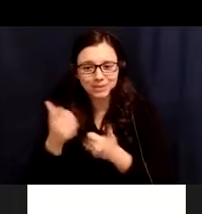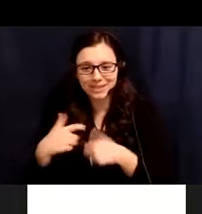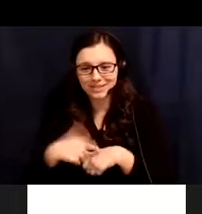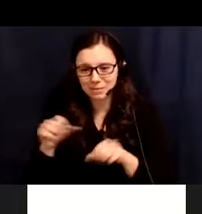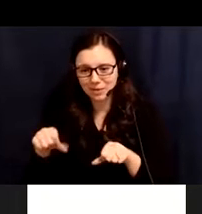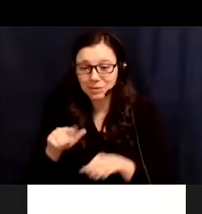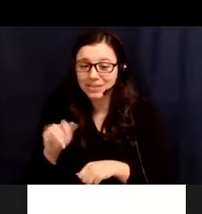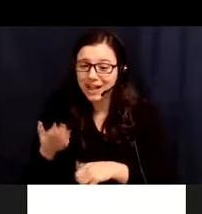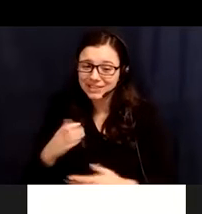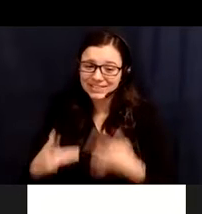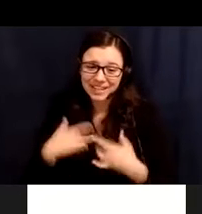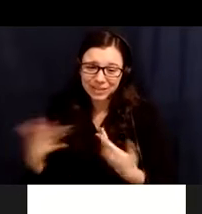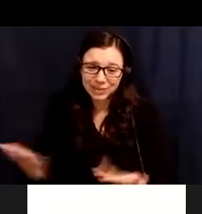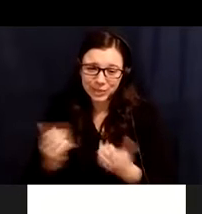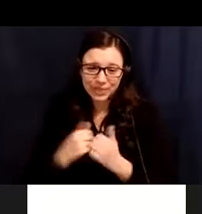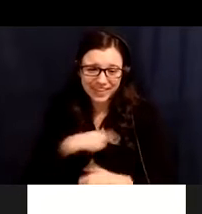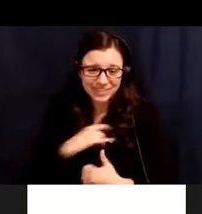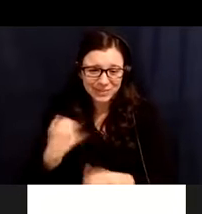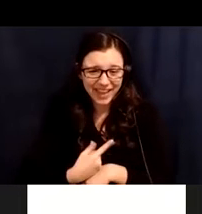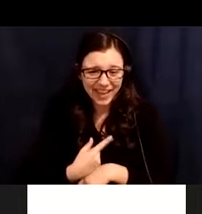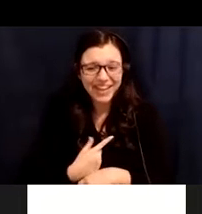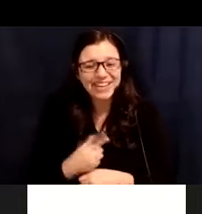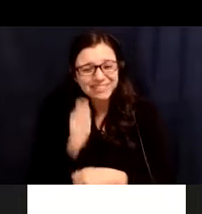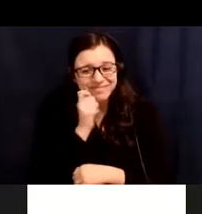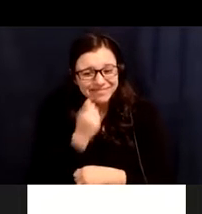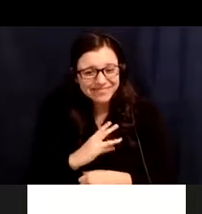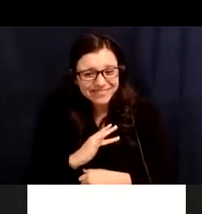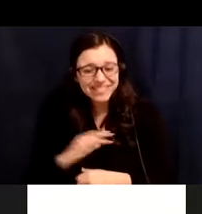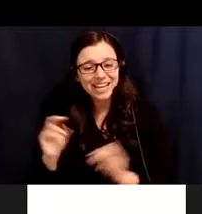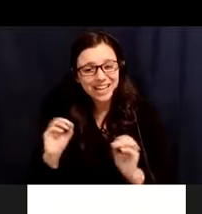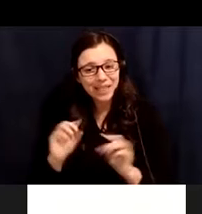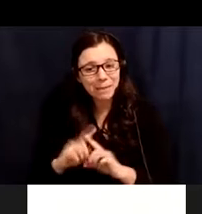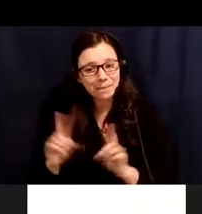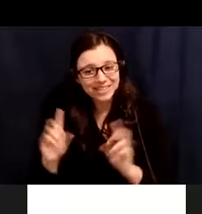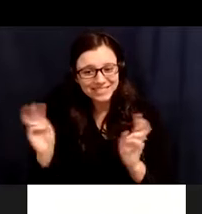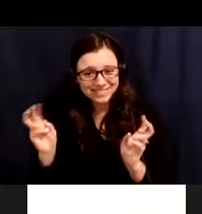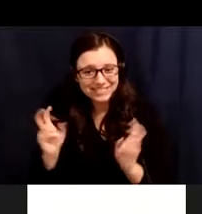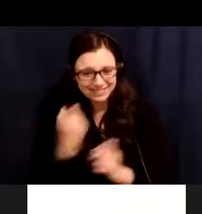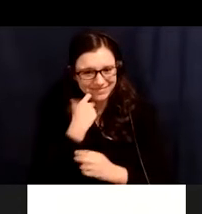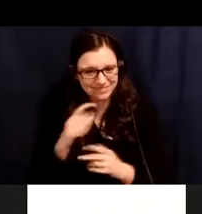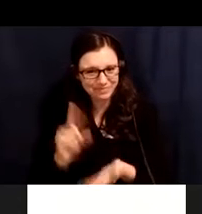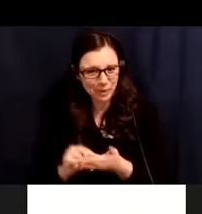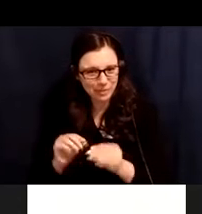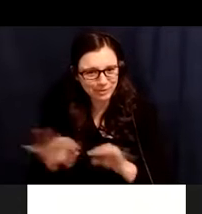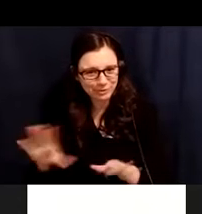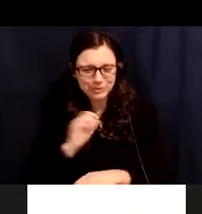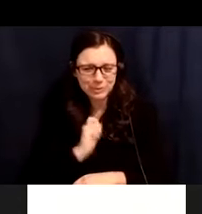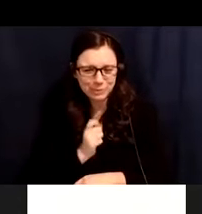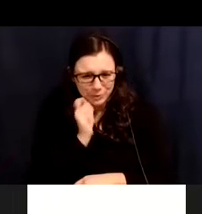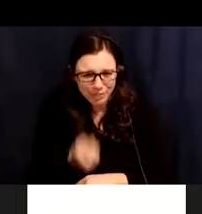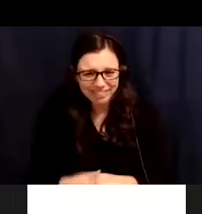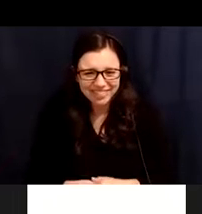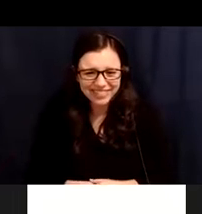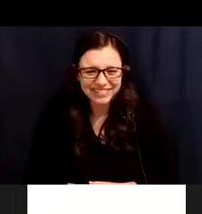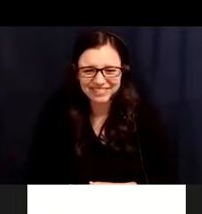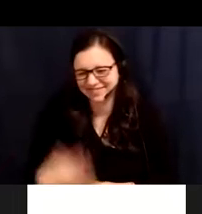so glad to have you here with us today. How neat about Nothing But what was just getting published. That is so cool.